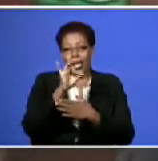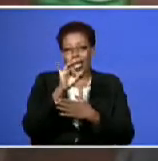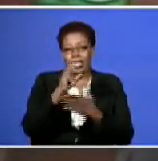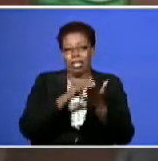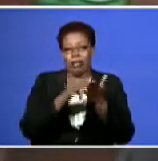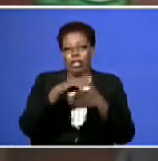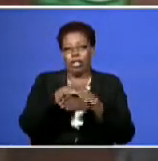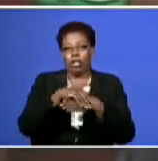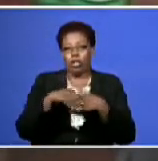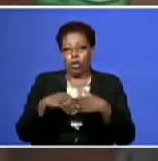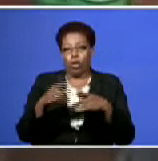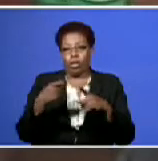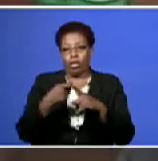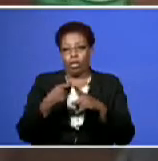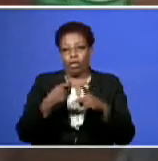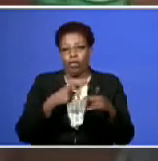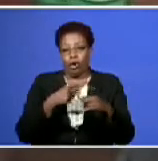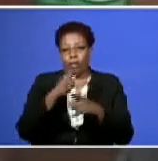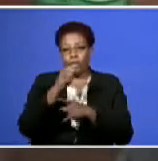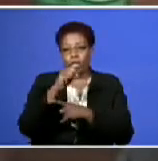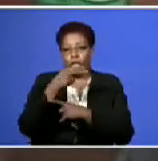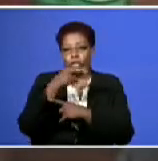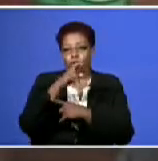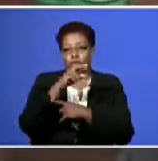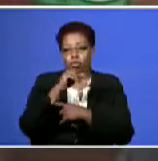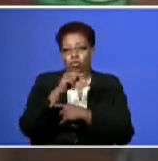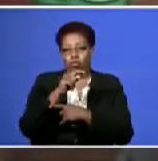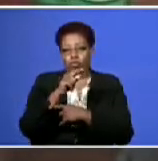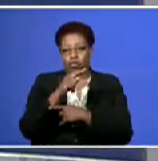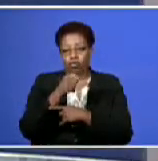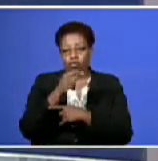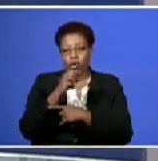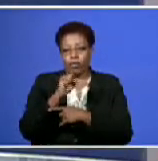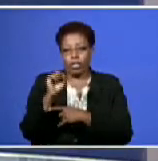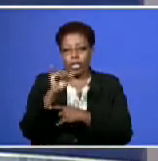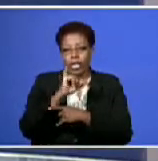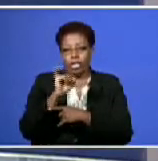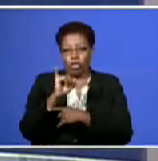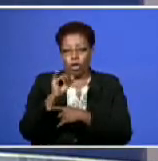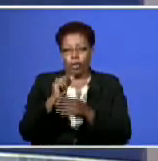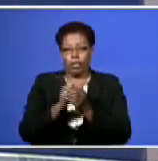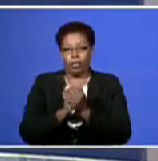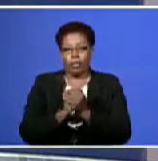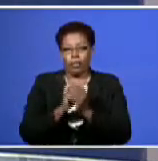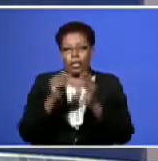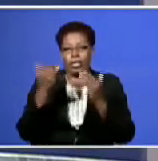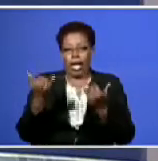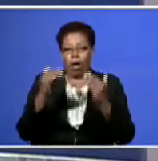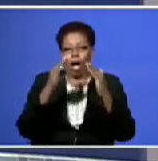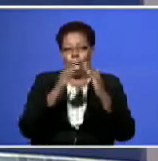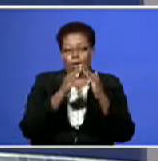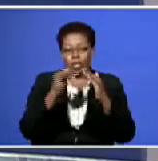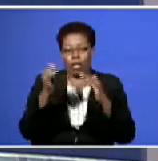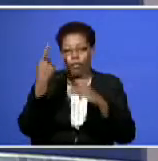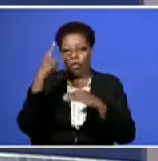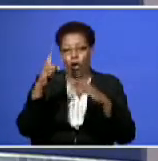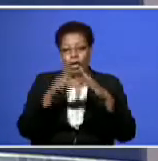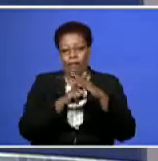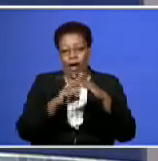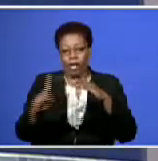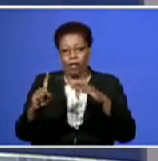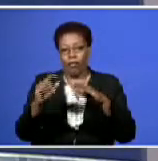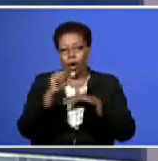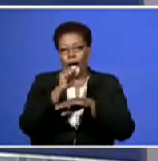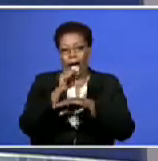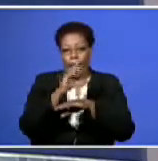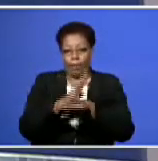million from the CRIF CCRF insurance. Now, housing for evacuees from Abaco and Grand